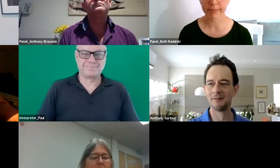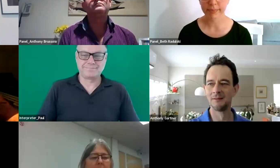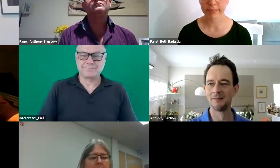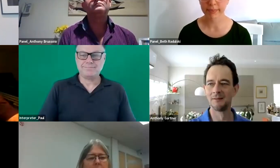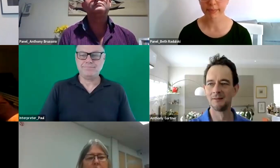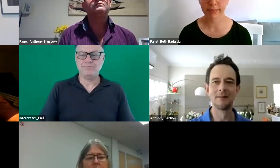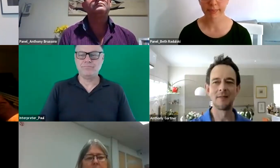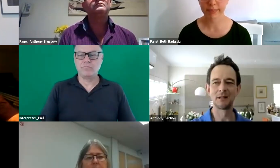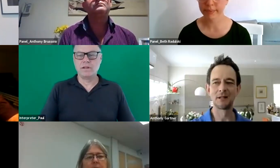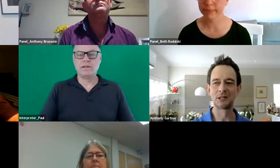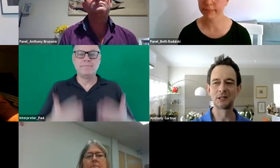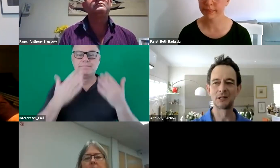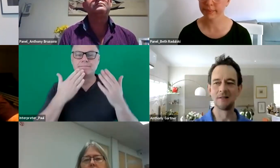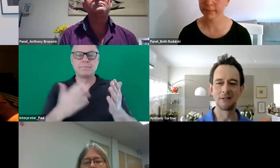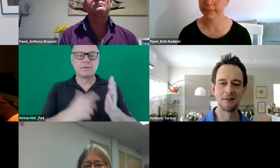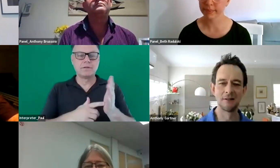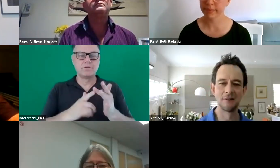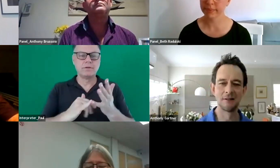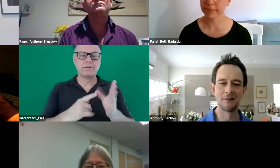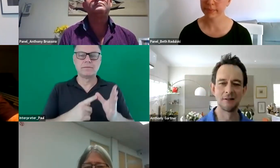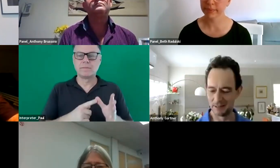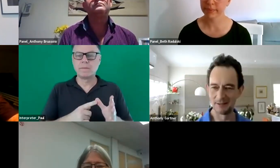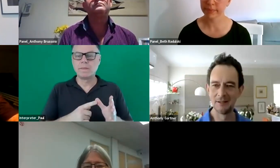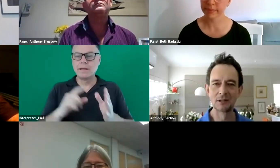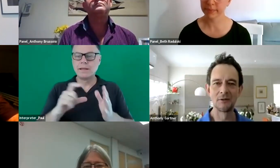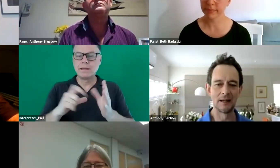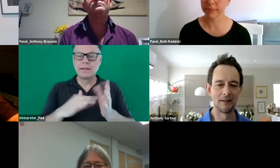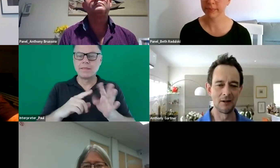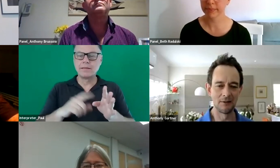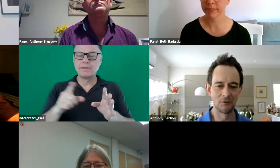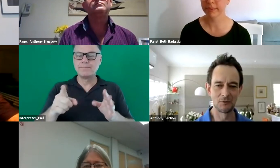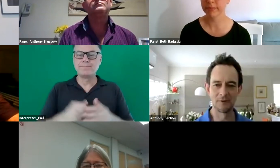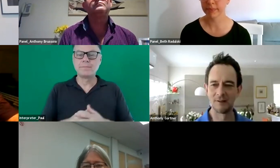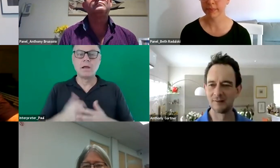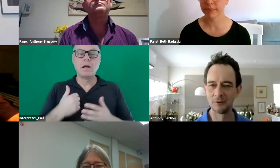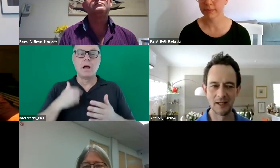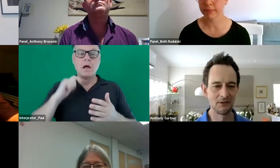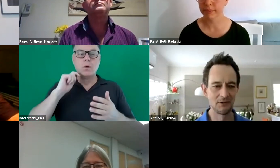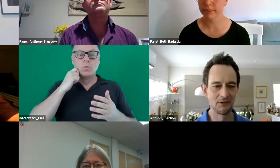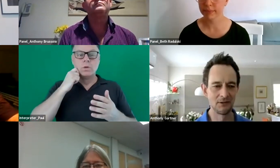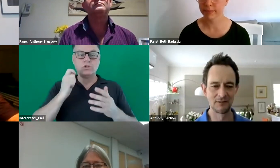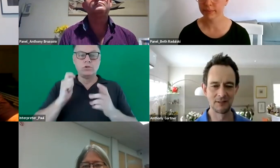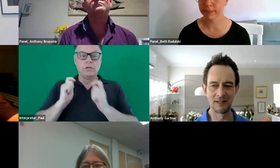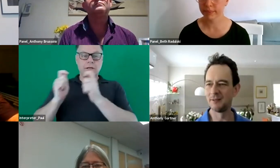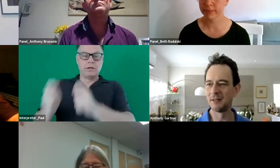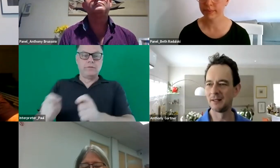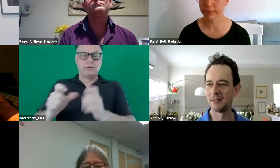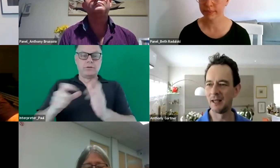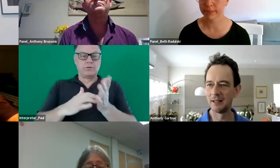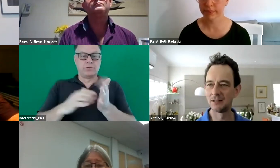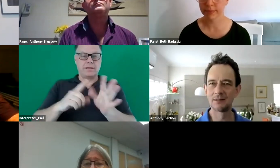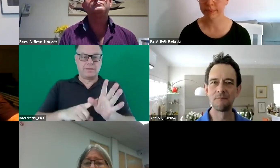thanks alicia and uh here's kathy so uh i will uh shortly hand over to kathy